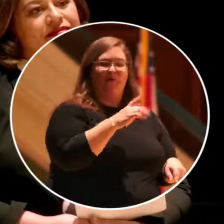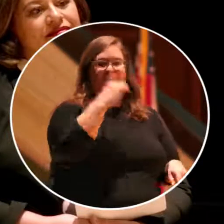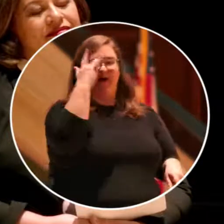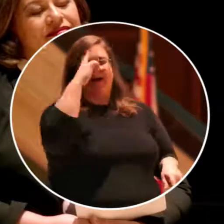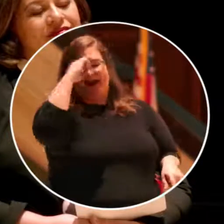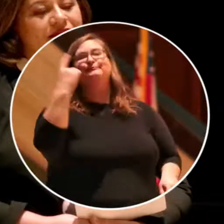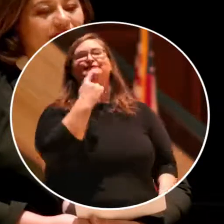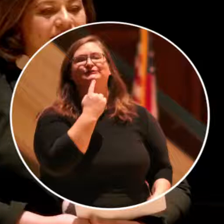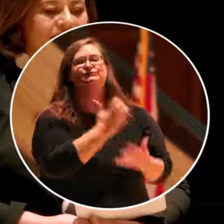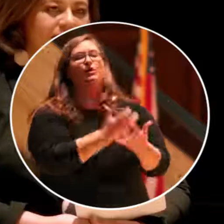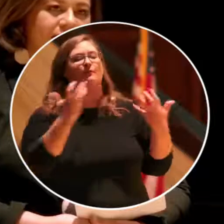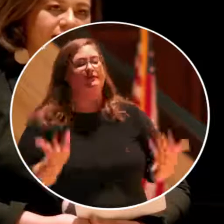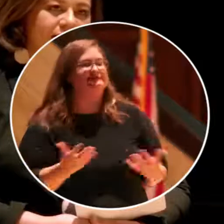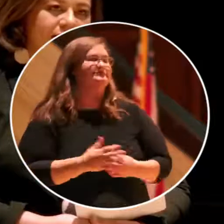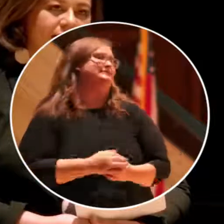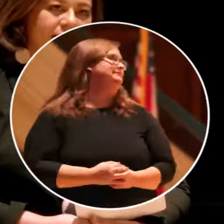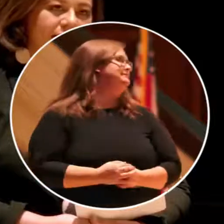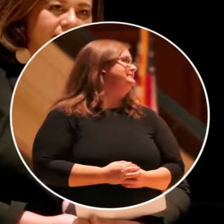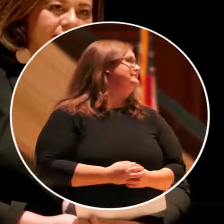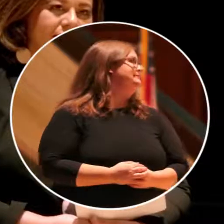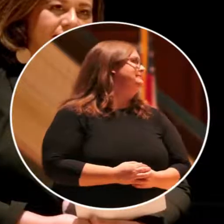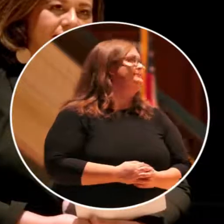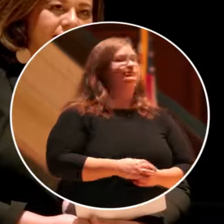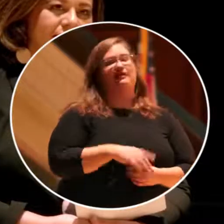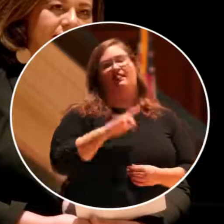Her first M, separate from the